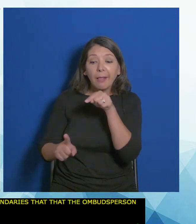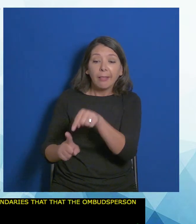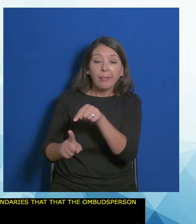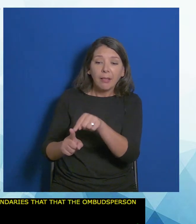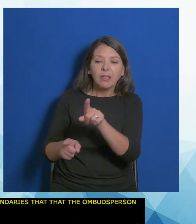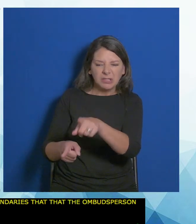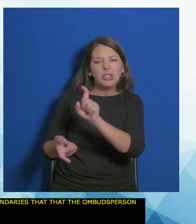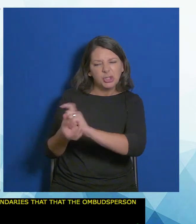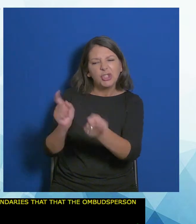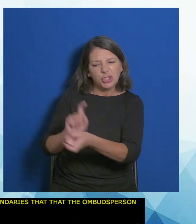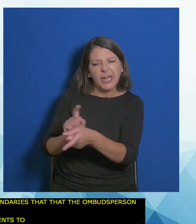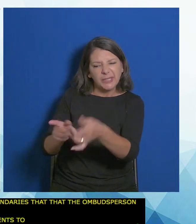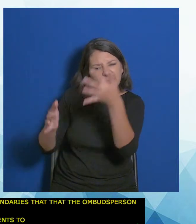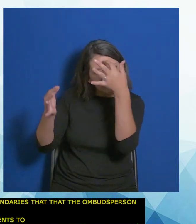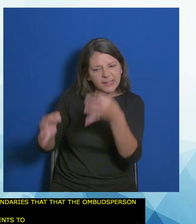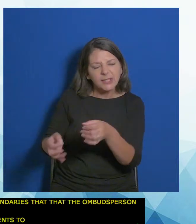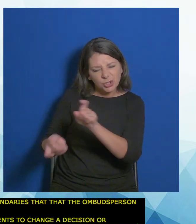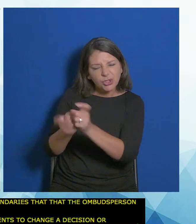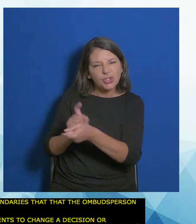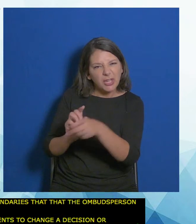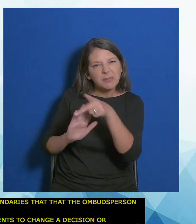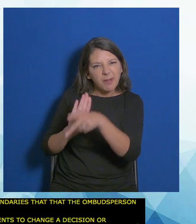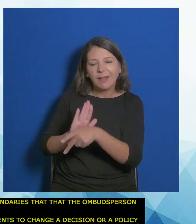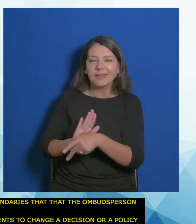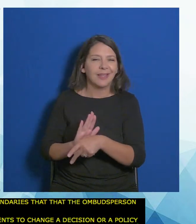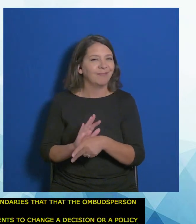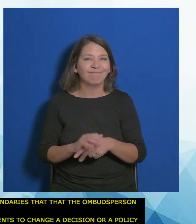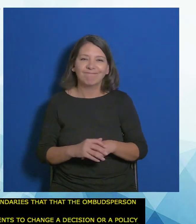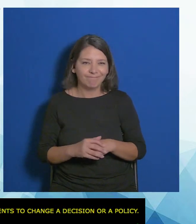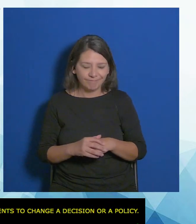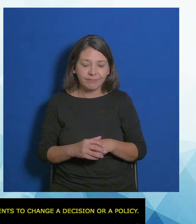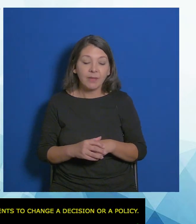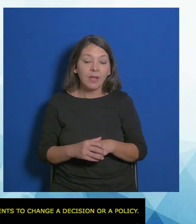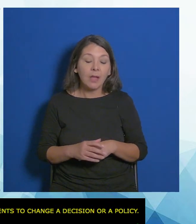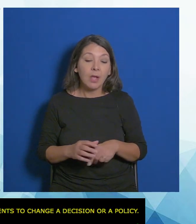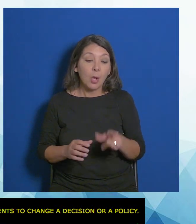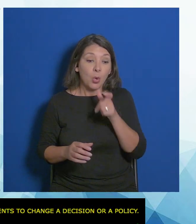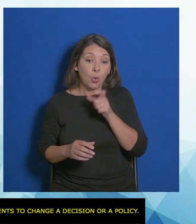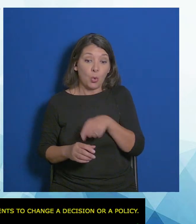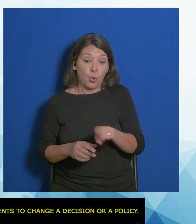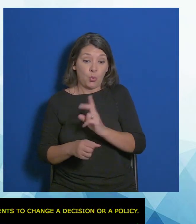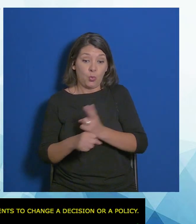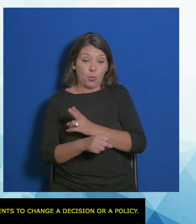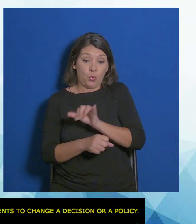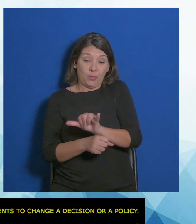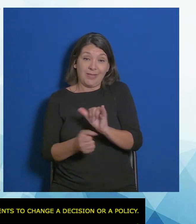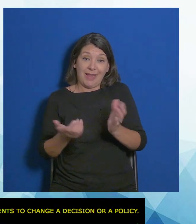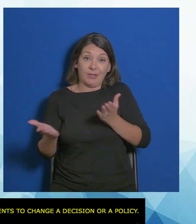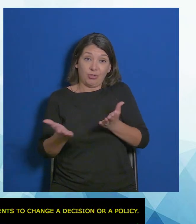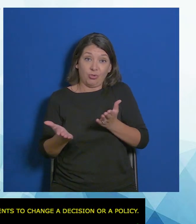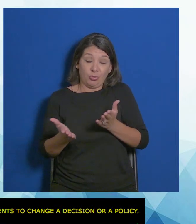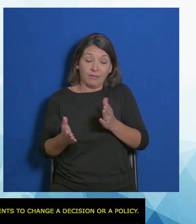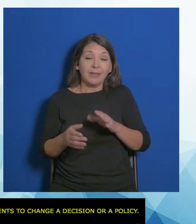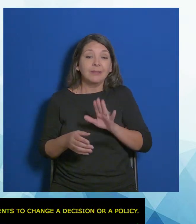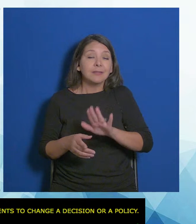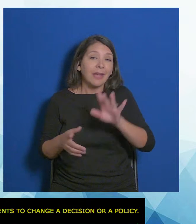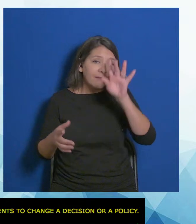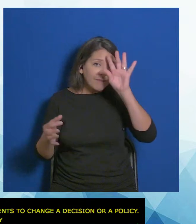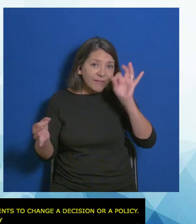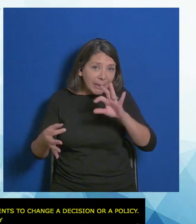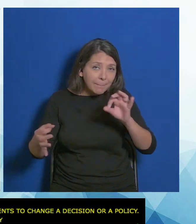a decision or a policy. Again, the feedback from people that use the service, there may be